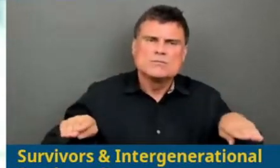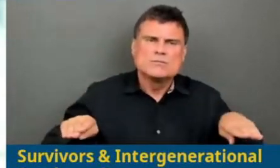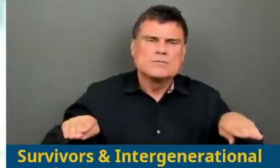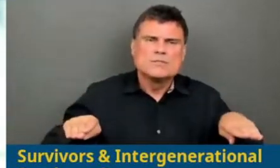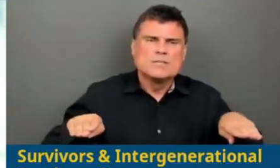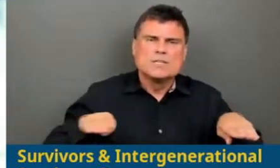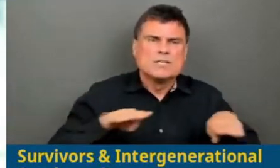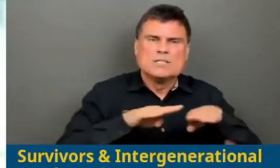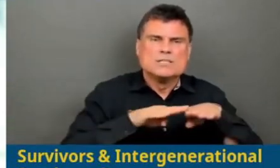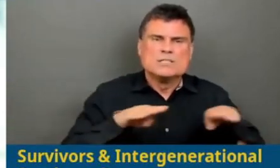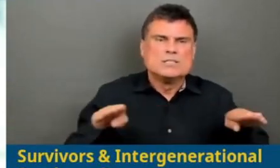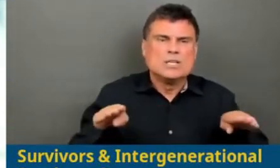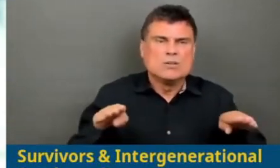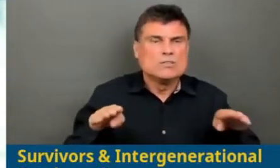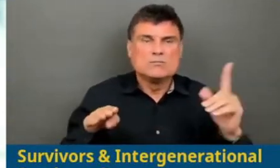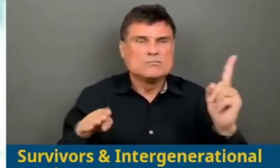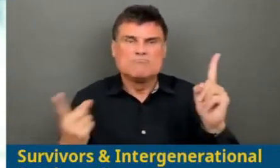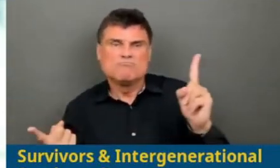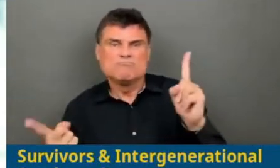and lashed them